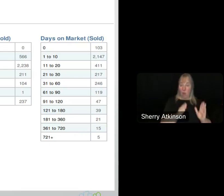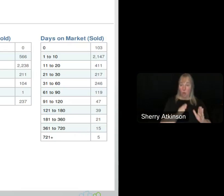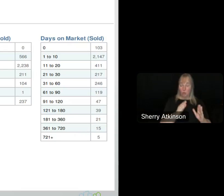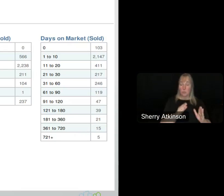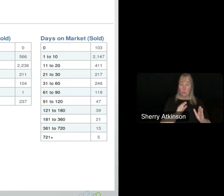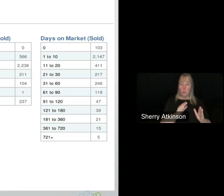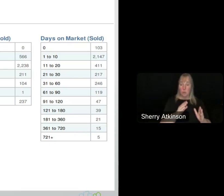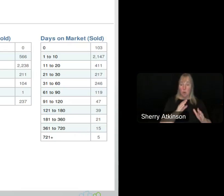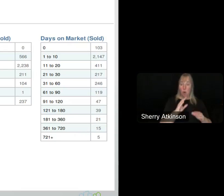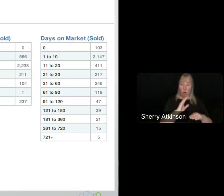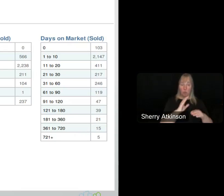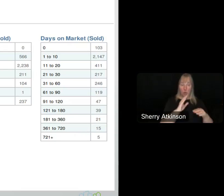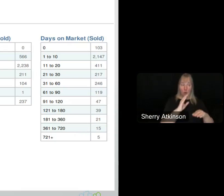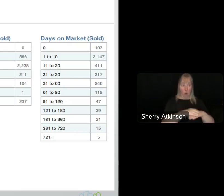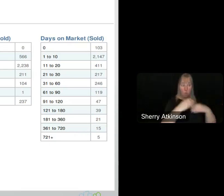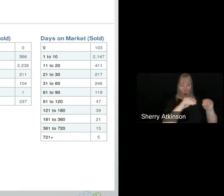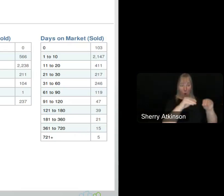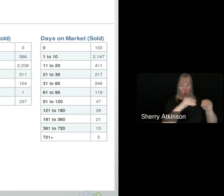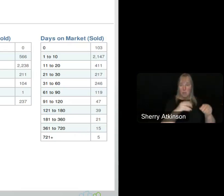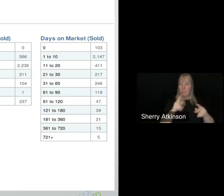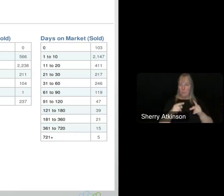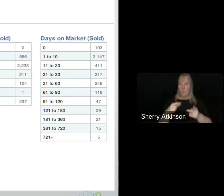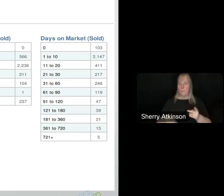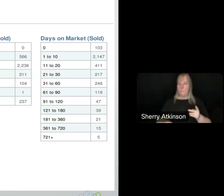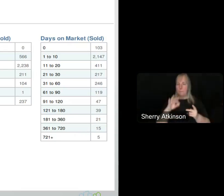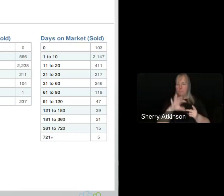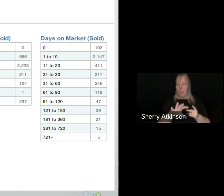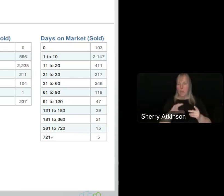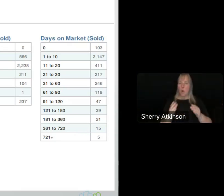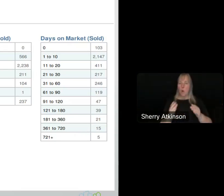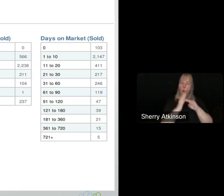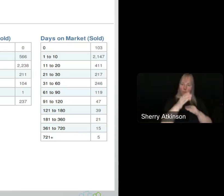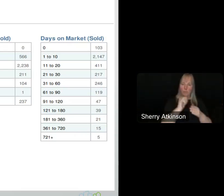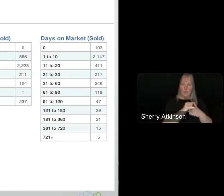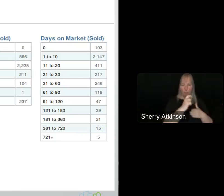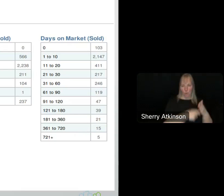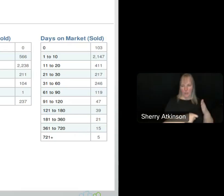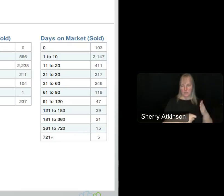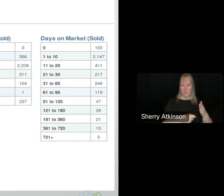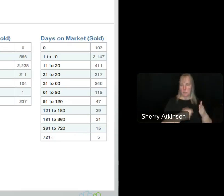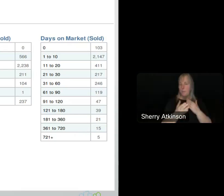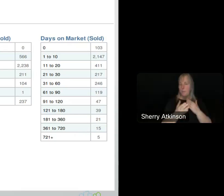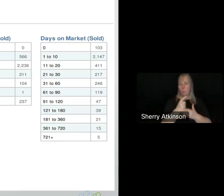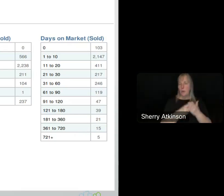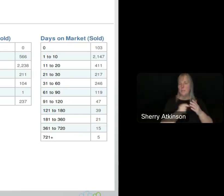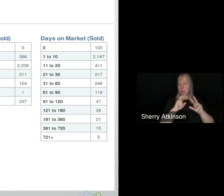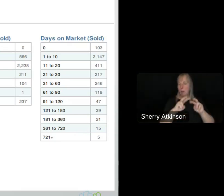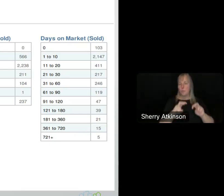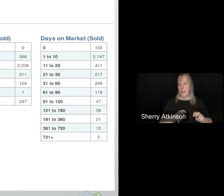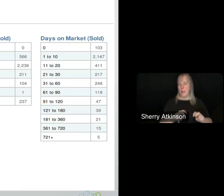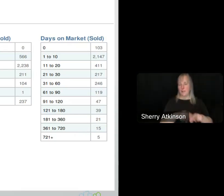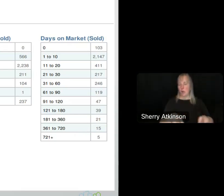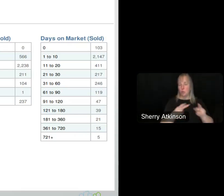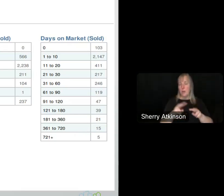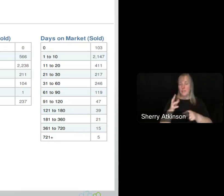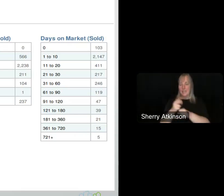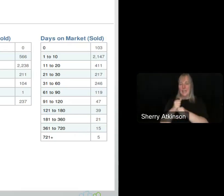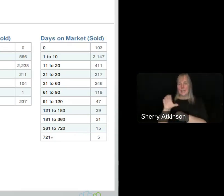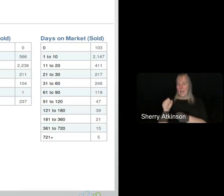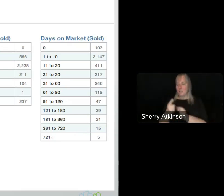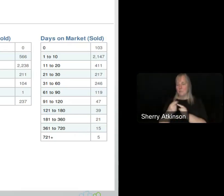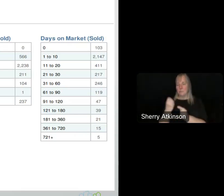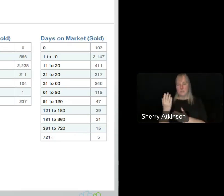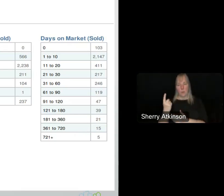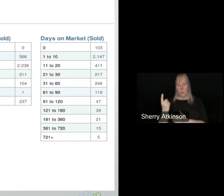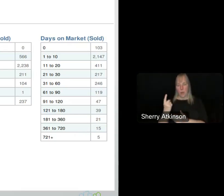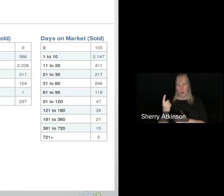no matter what the appraised value is. So they're getting cash somewhere, usually from their savings or their 401ks to